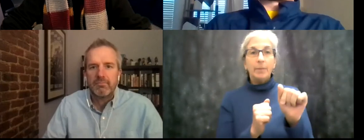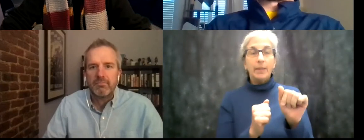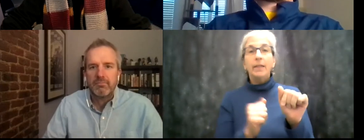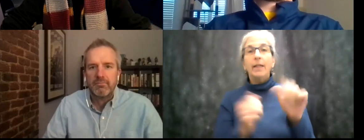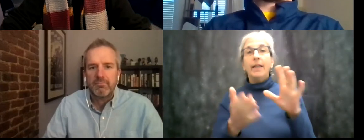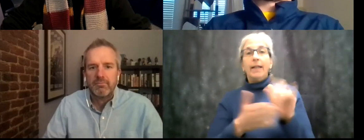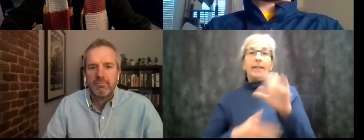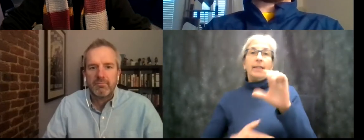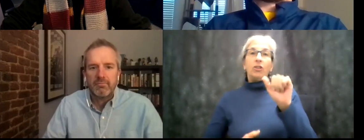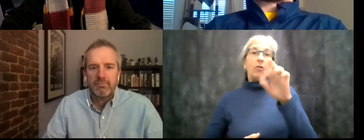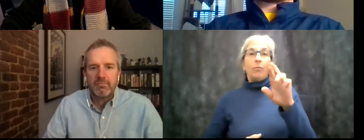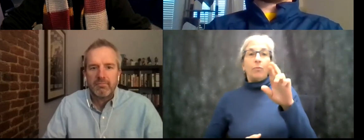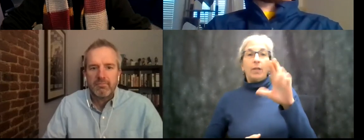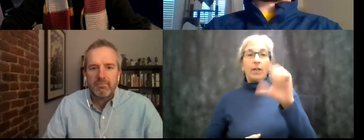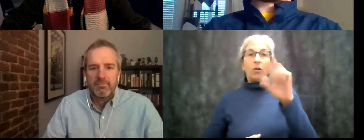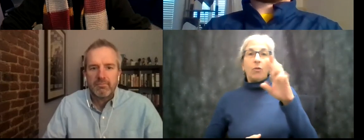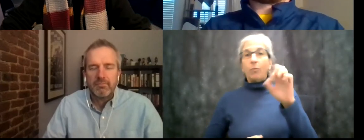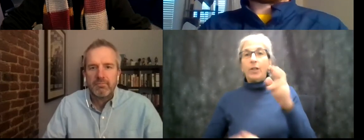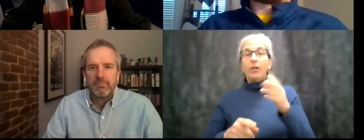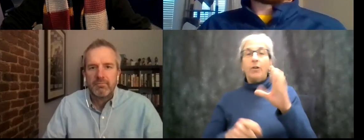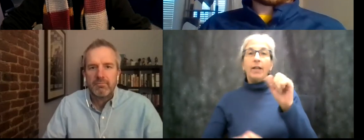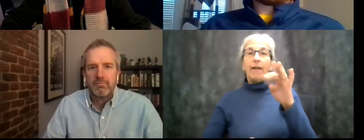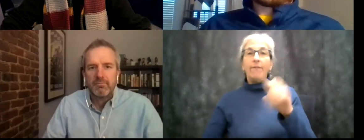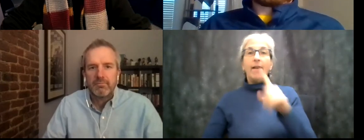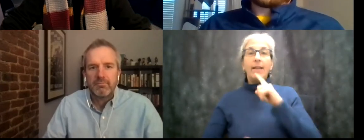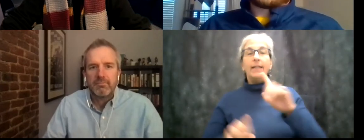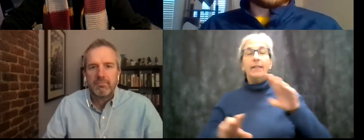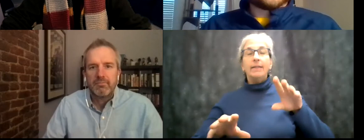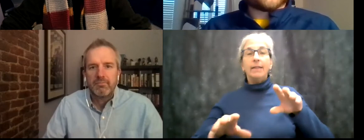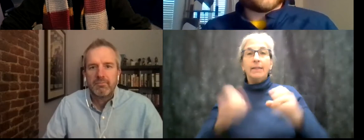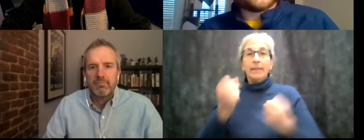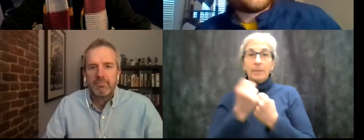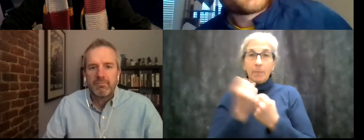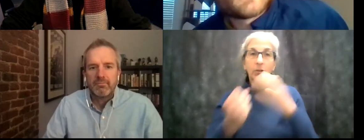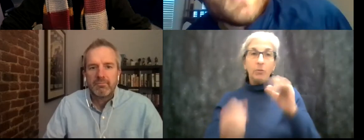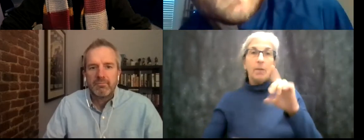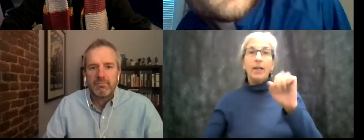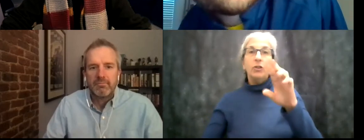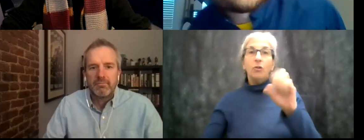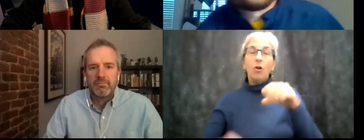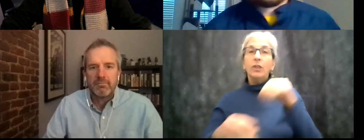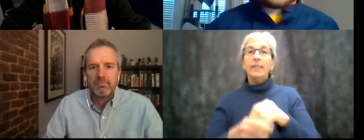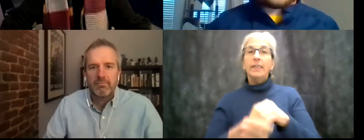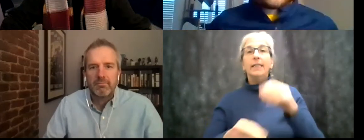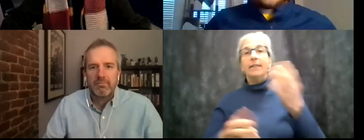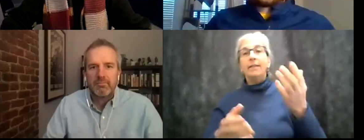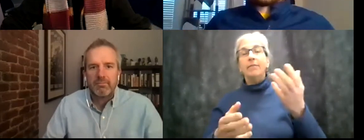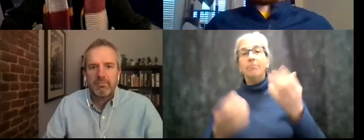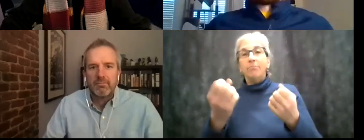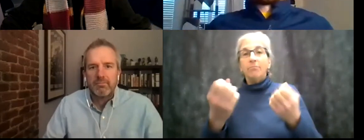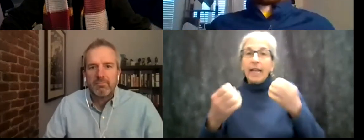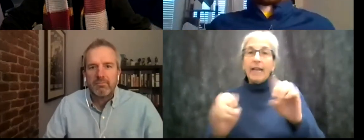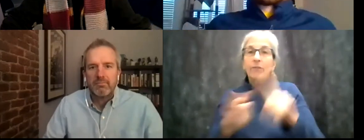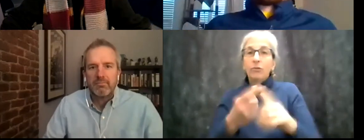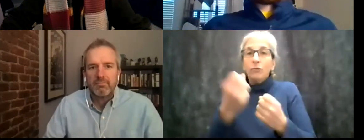Rehabilitative Services and Virginia Ability in support of National Job Shadow Month 2021. The goal is to help students